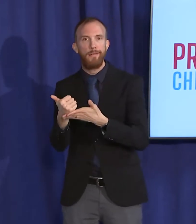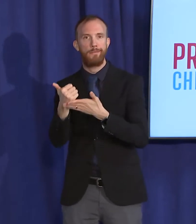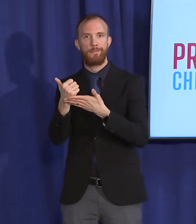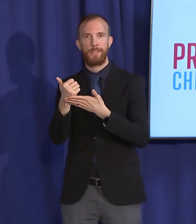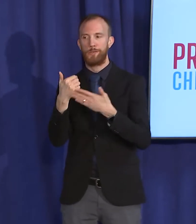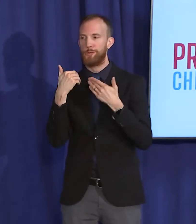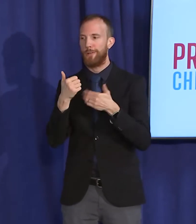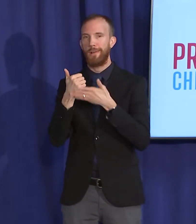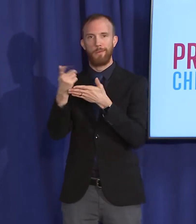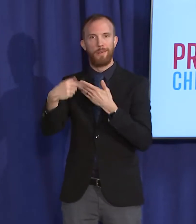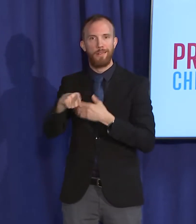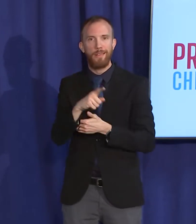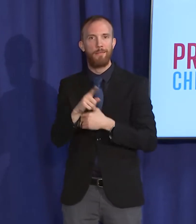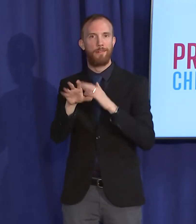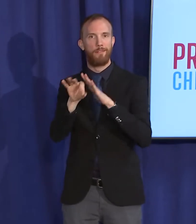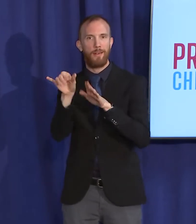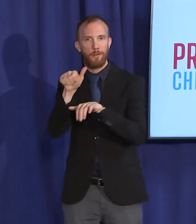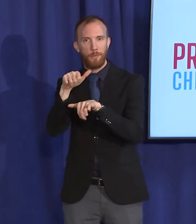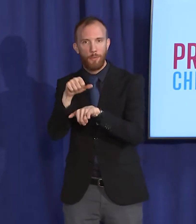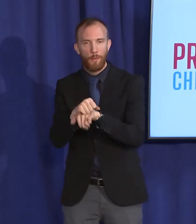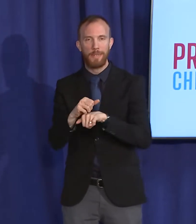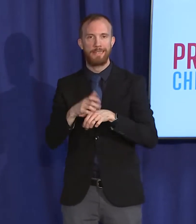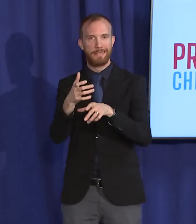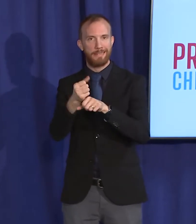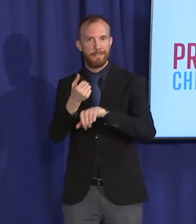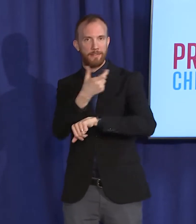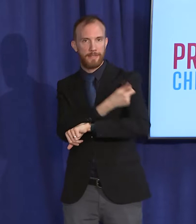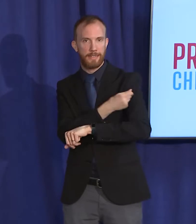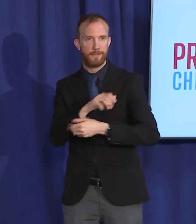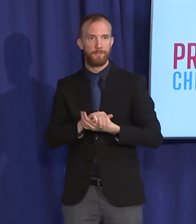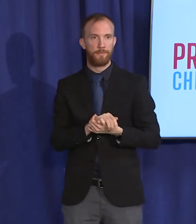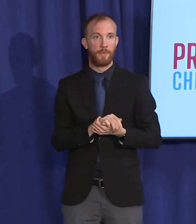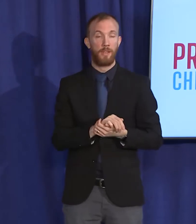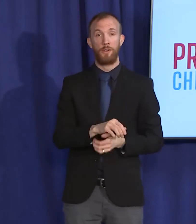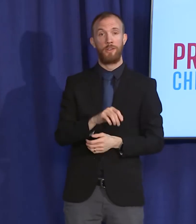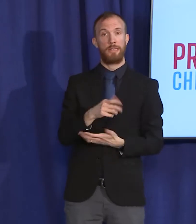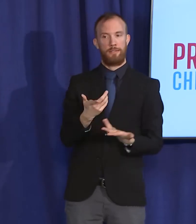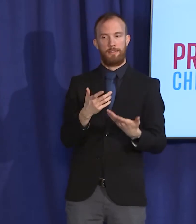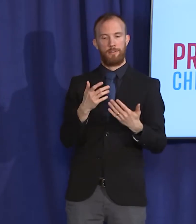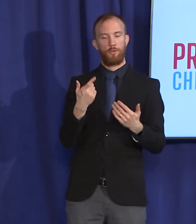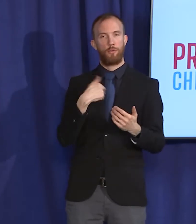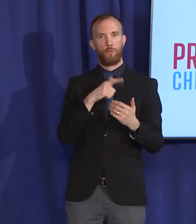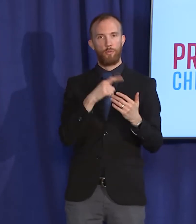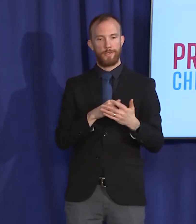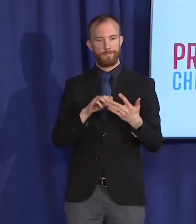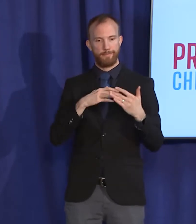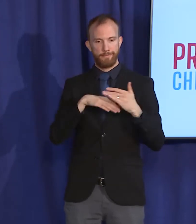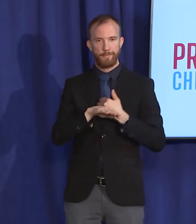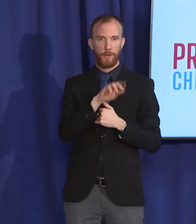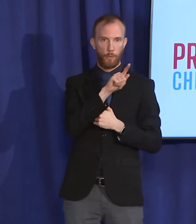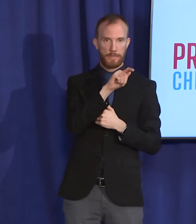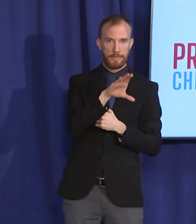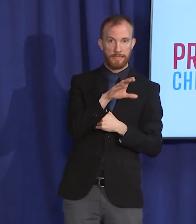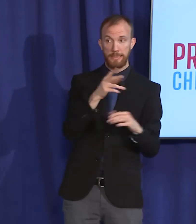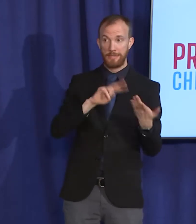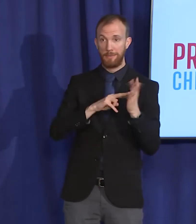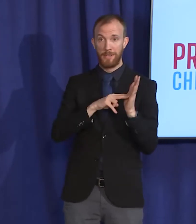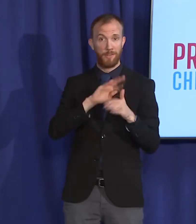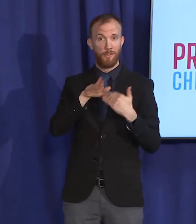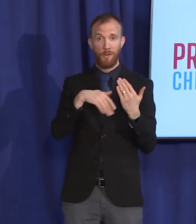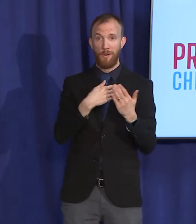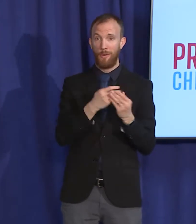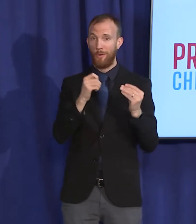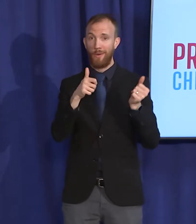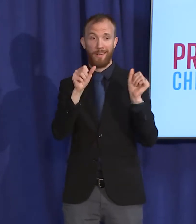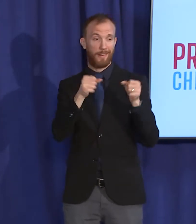this shift to Phase 1C doesn't mean is that we'll have enough vaccine for those who are newly eligible right away. We